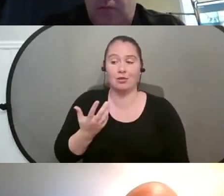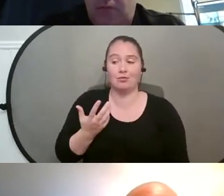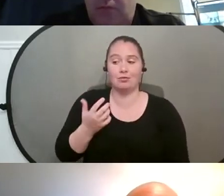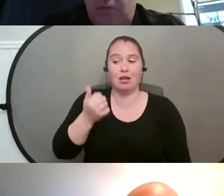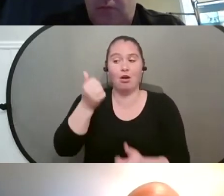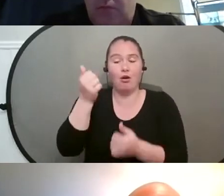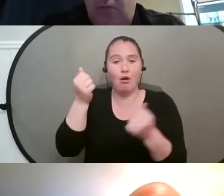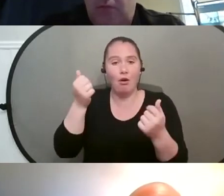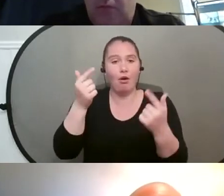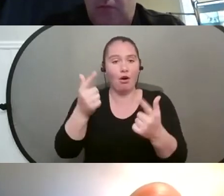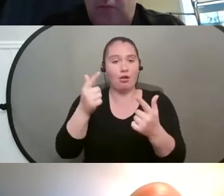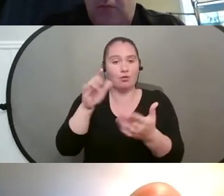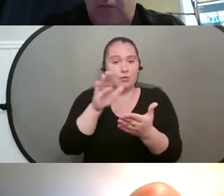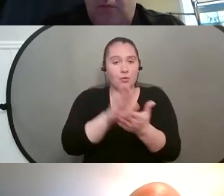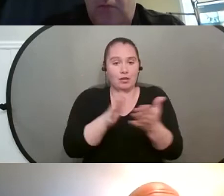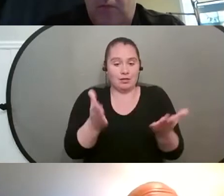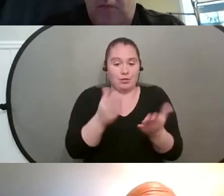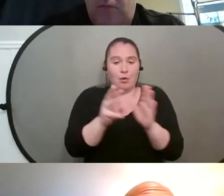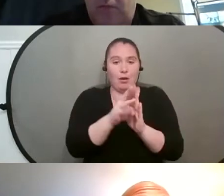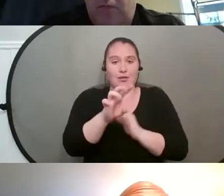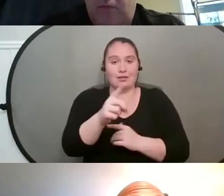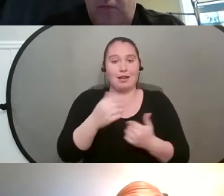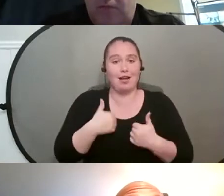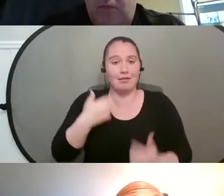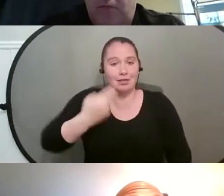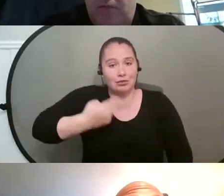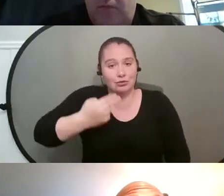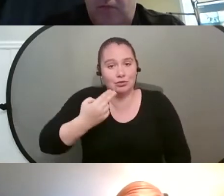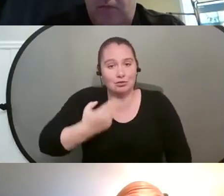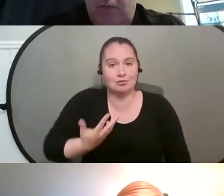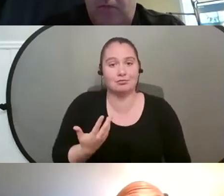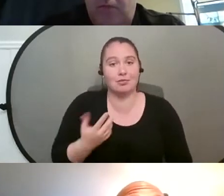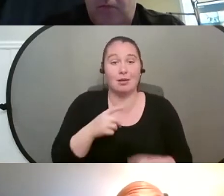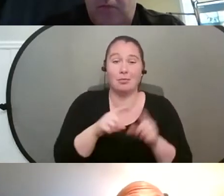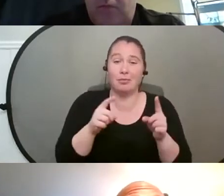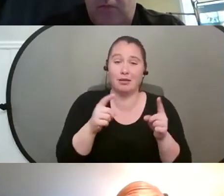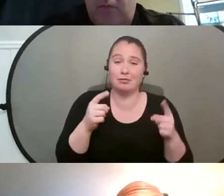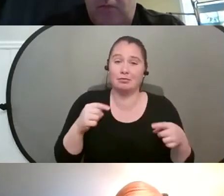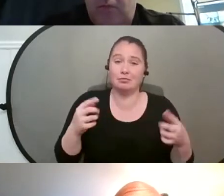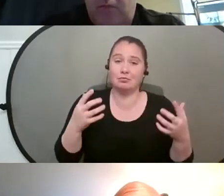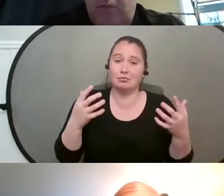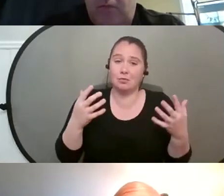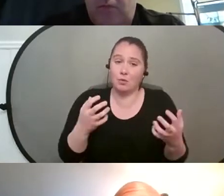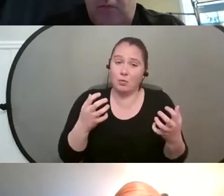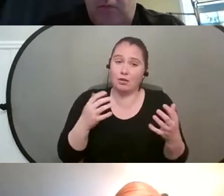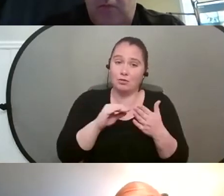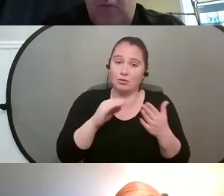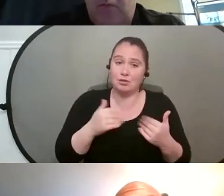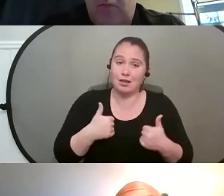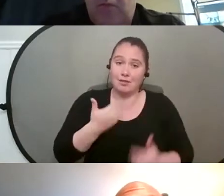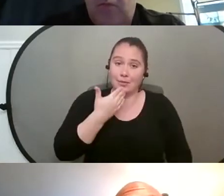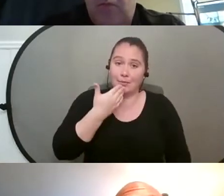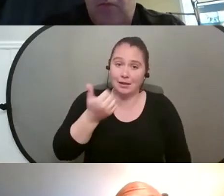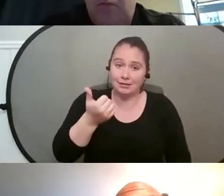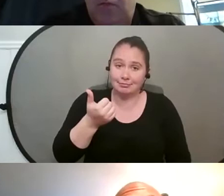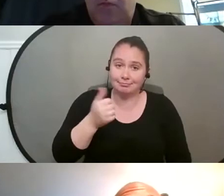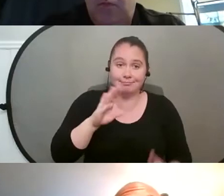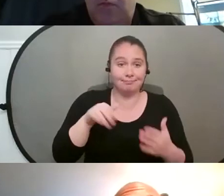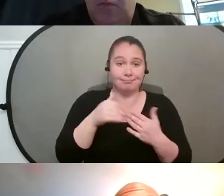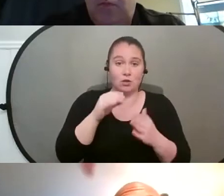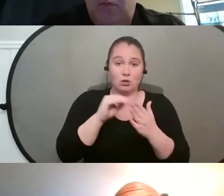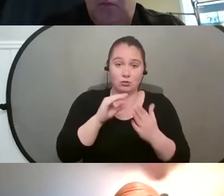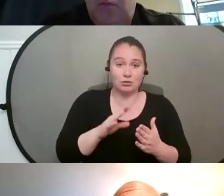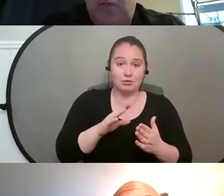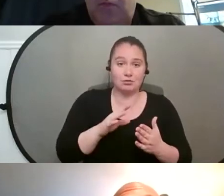history. Yeah. But we all want the best for our kids, all of our kids. When it goes back